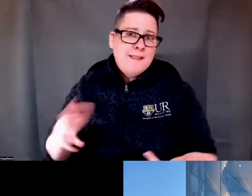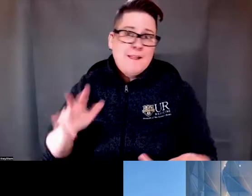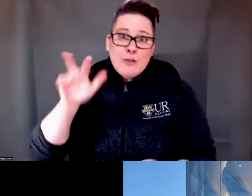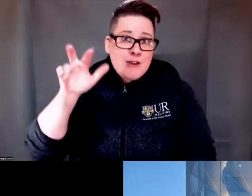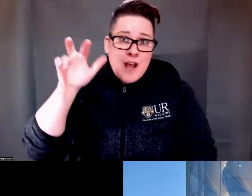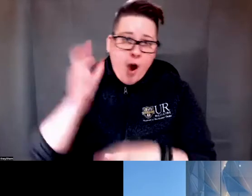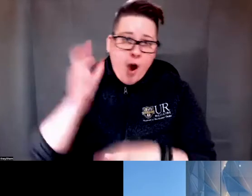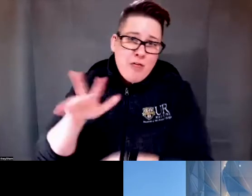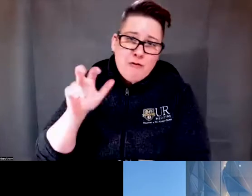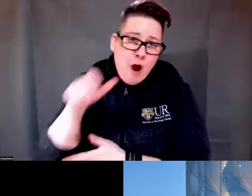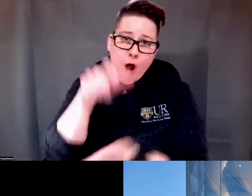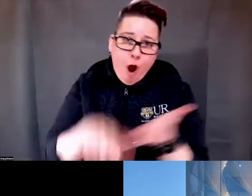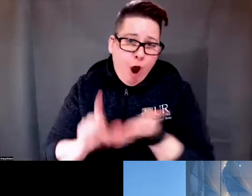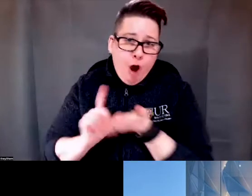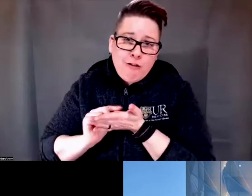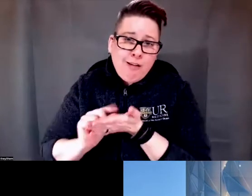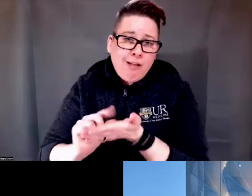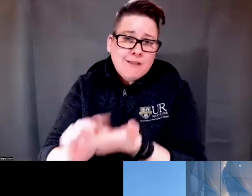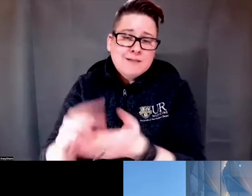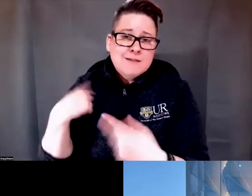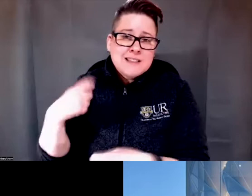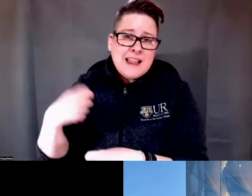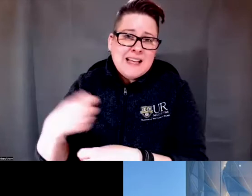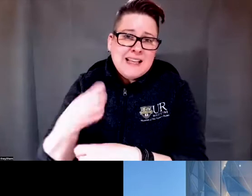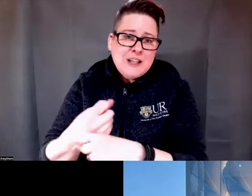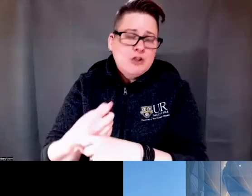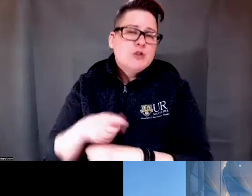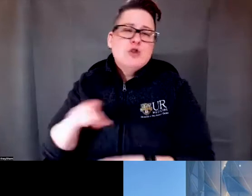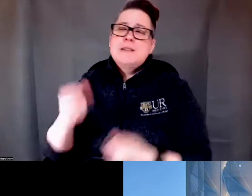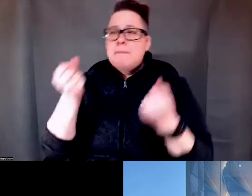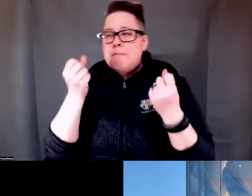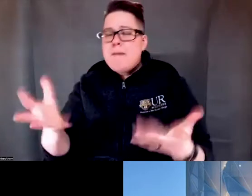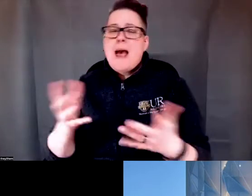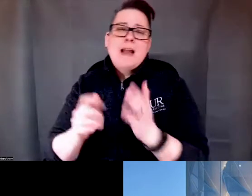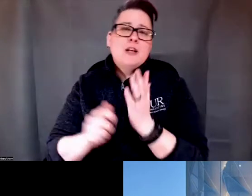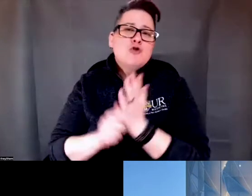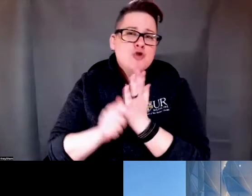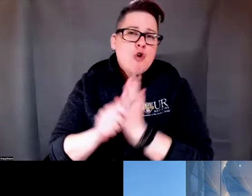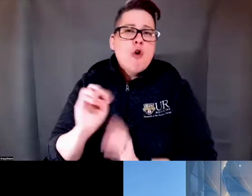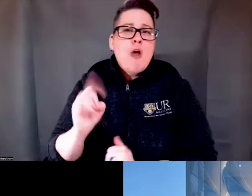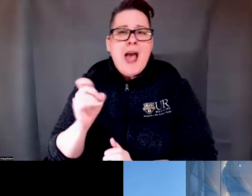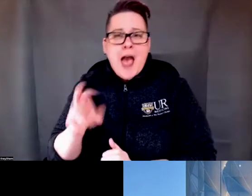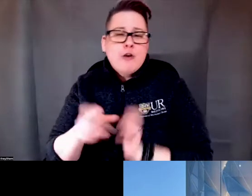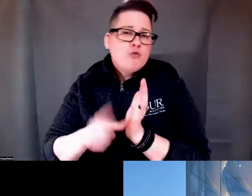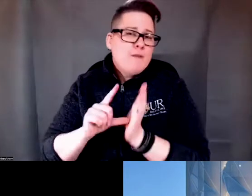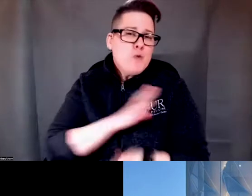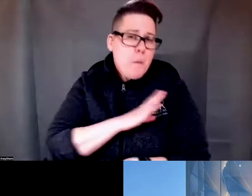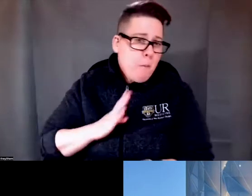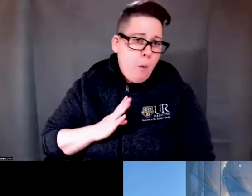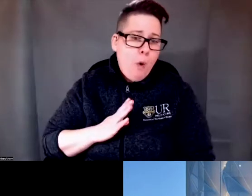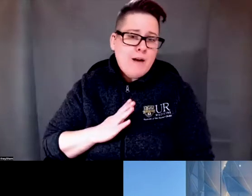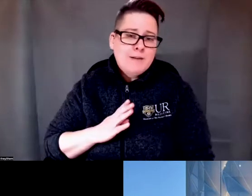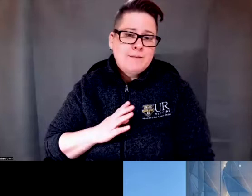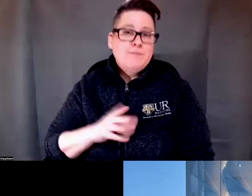300 plus articles over the years and served in numerous journal editorial boards. She is also is